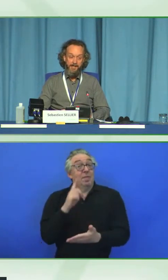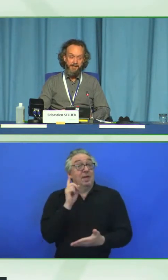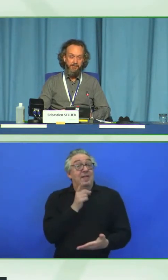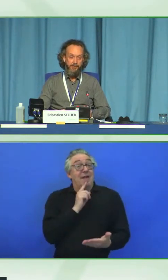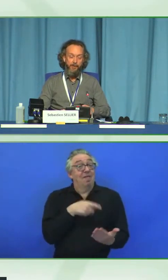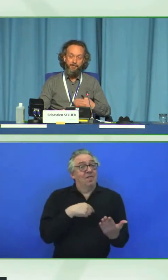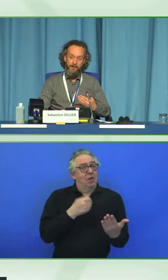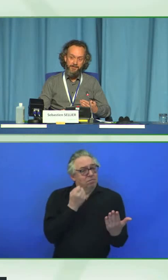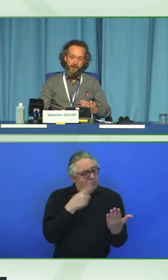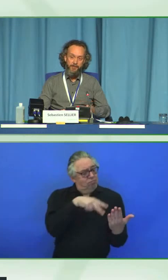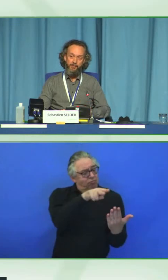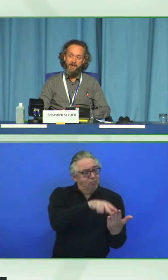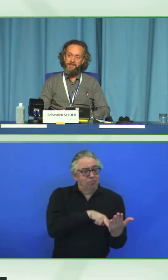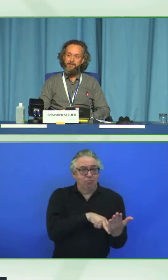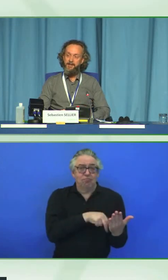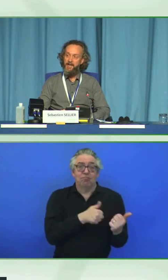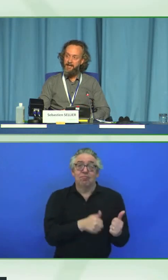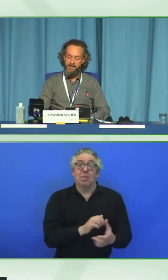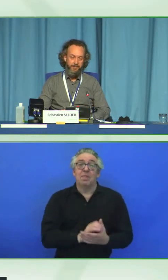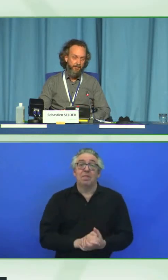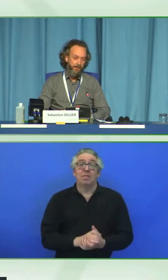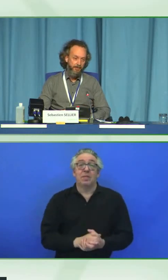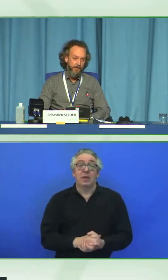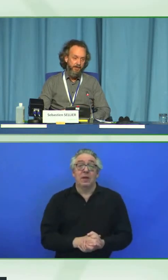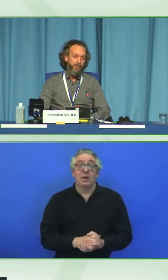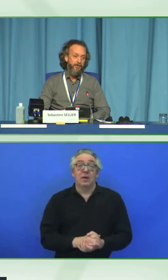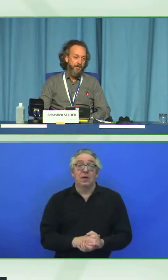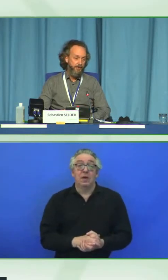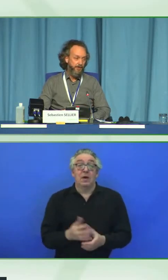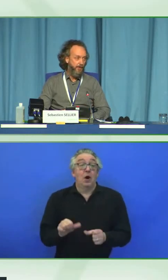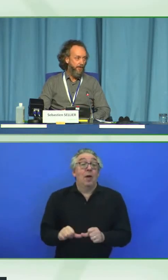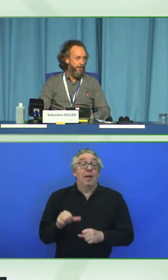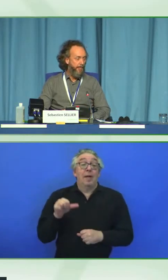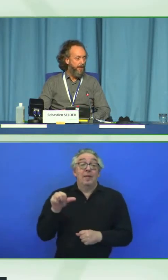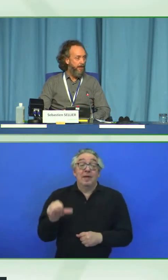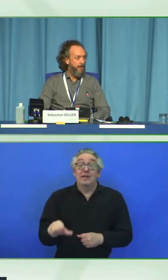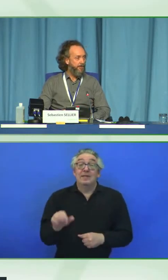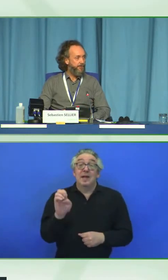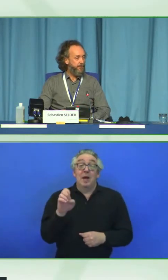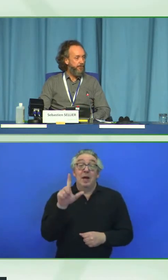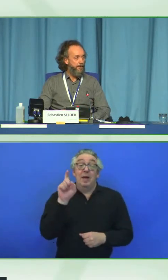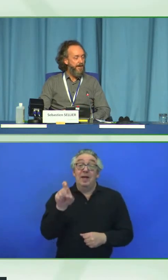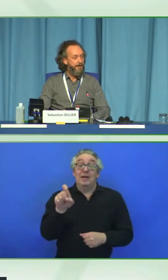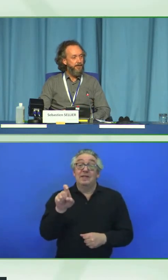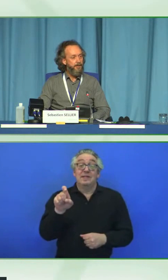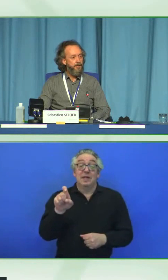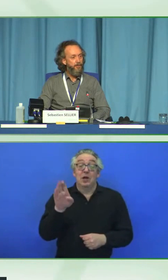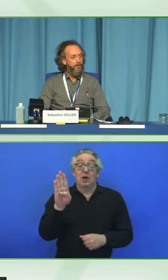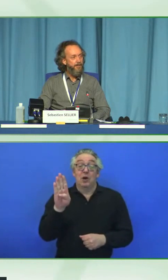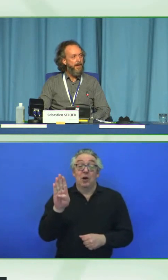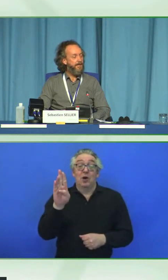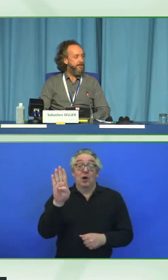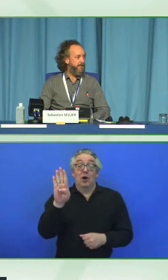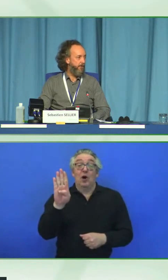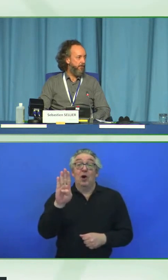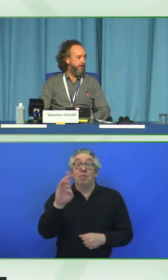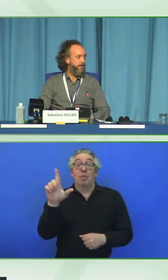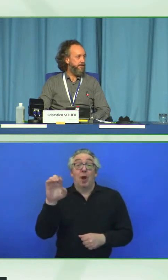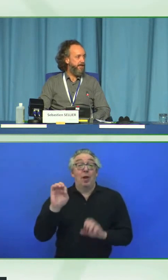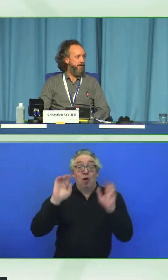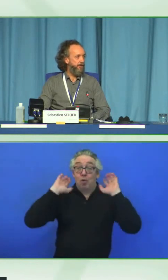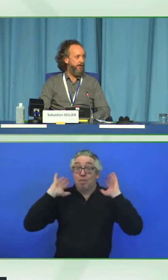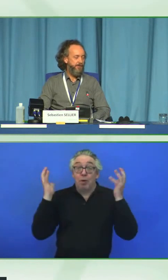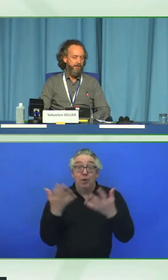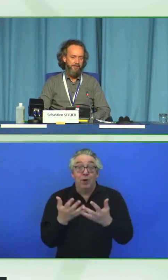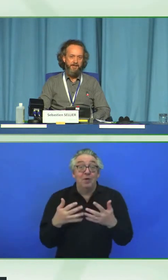We created, to go further, we created the Elix bubble 3 years ago to make the web accessible